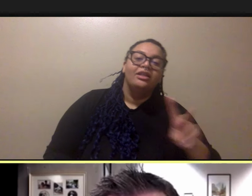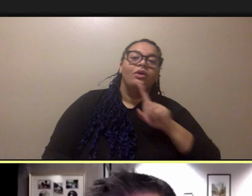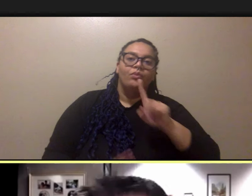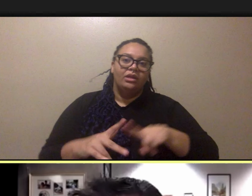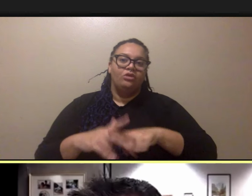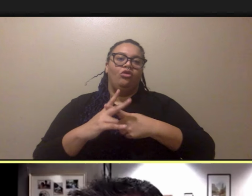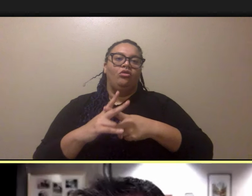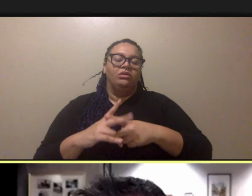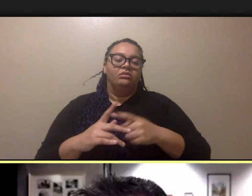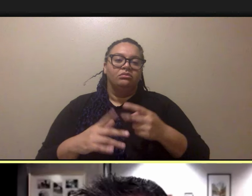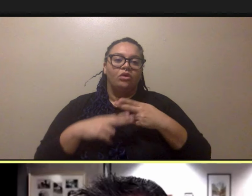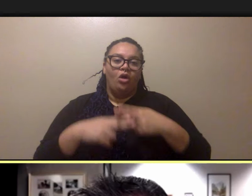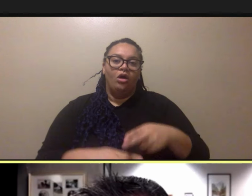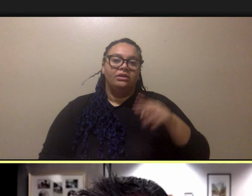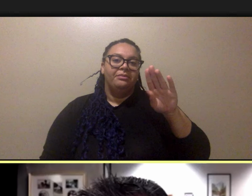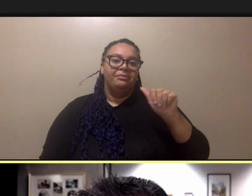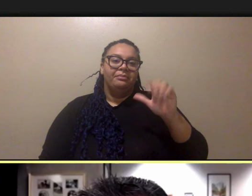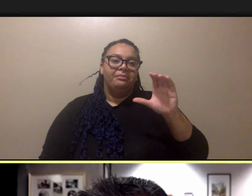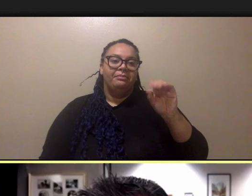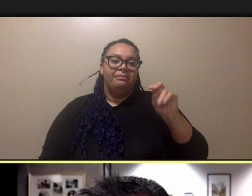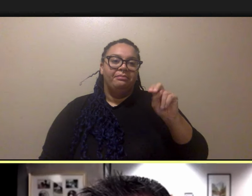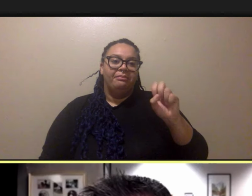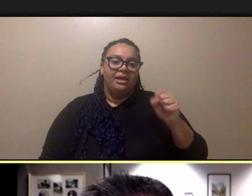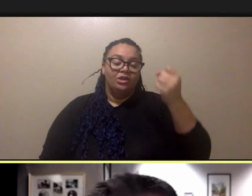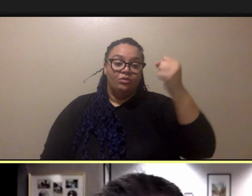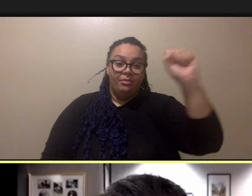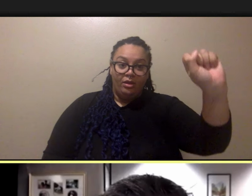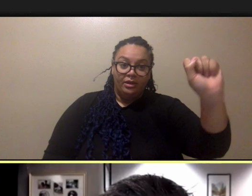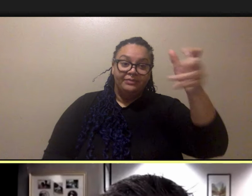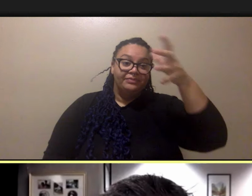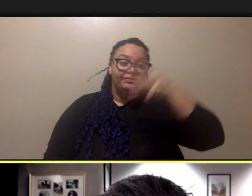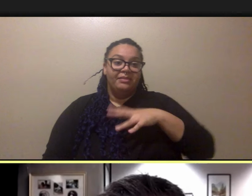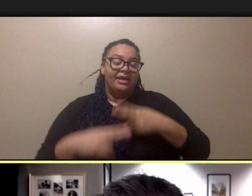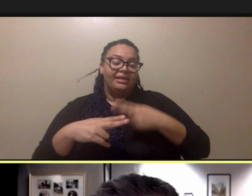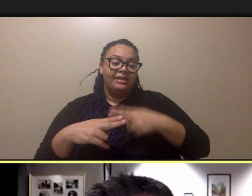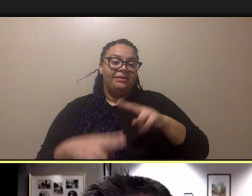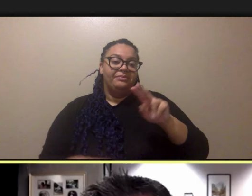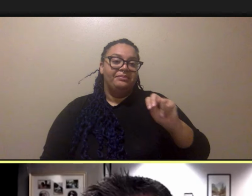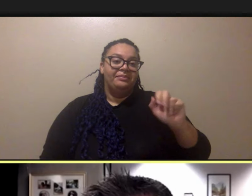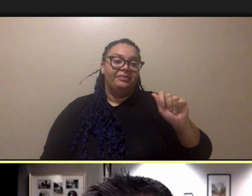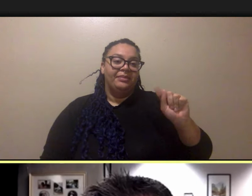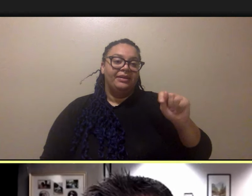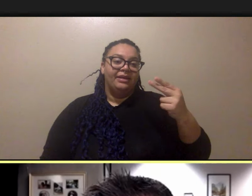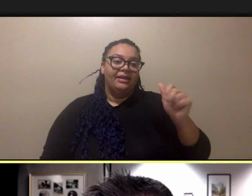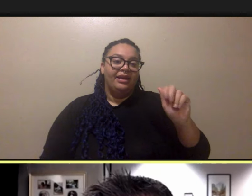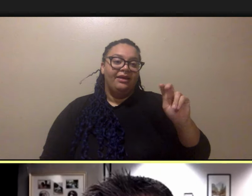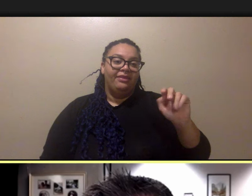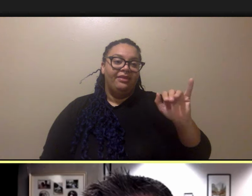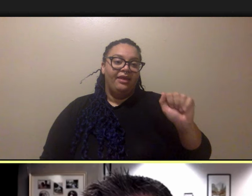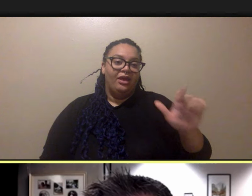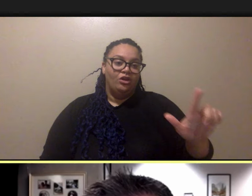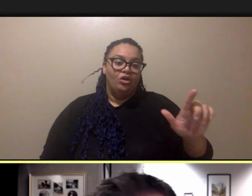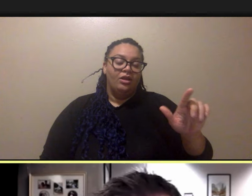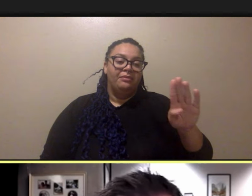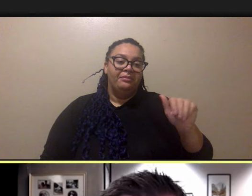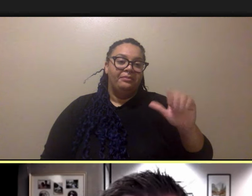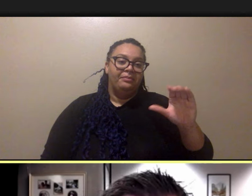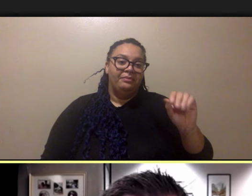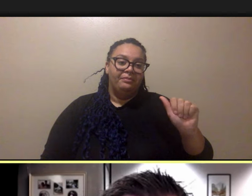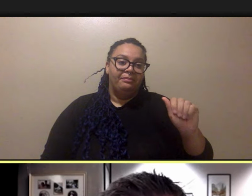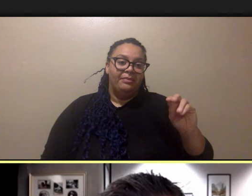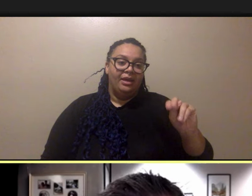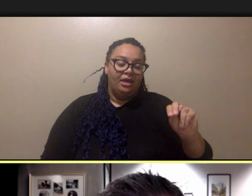Rebellion. And this was a class rebellion. A guy named Nathaniel Bacon, who was a lower level aristocrat